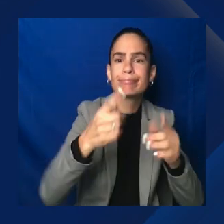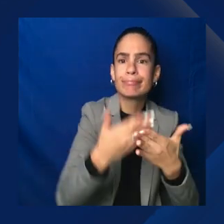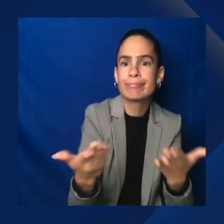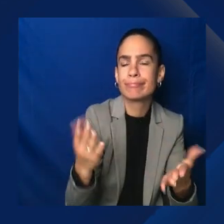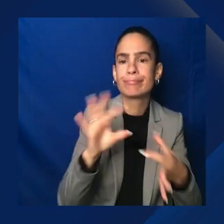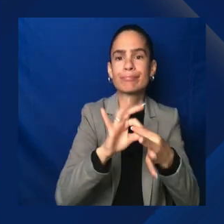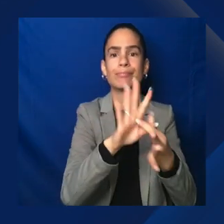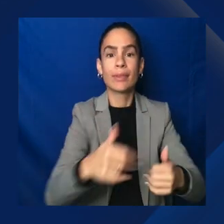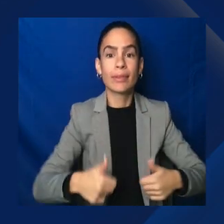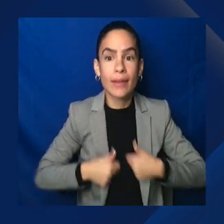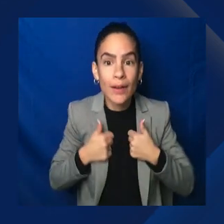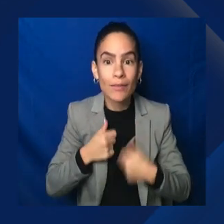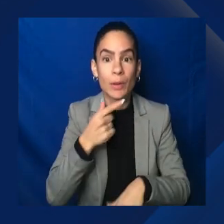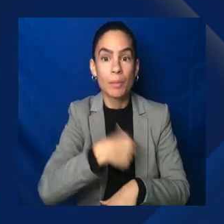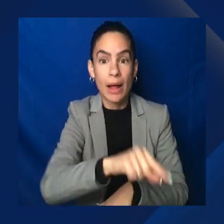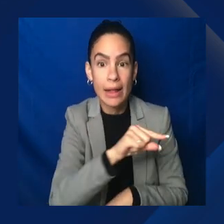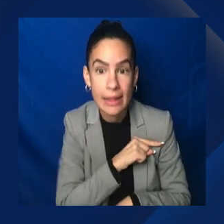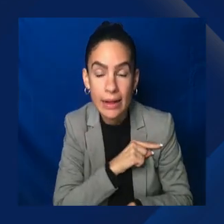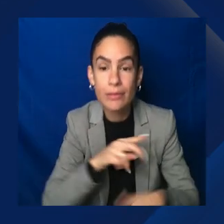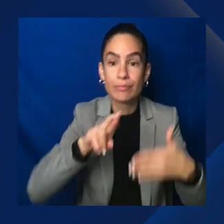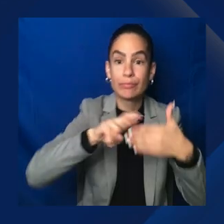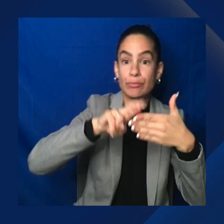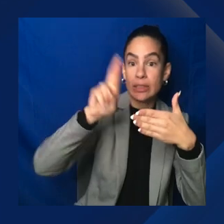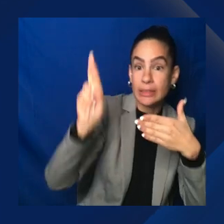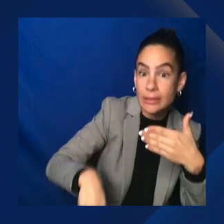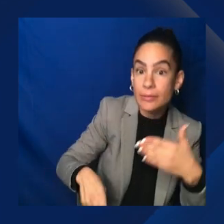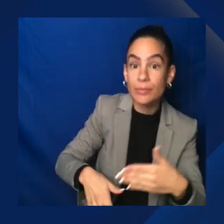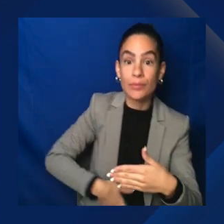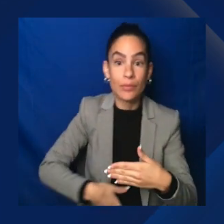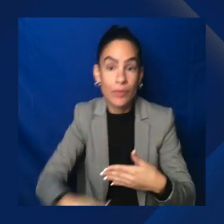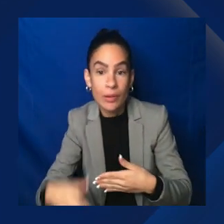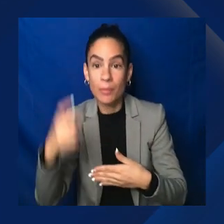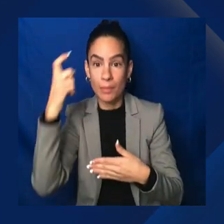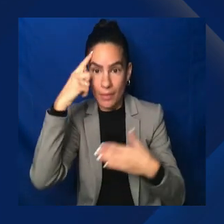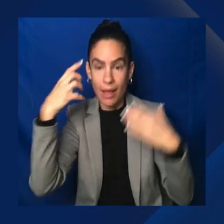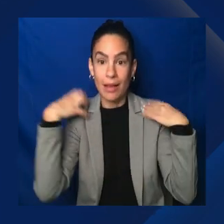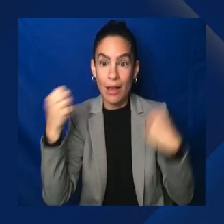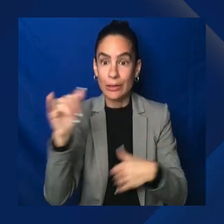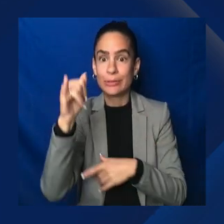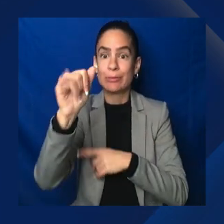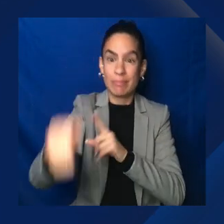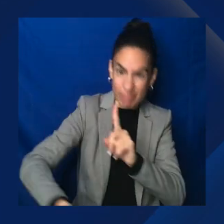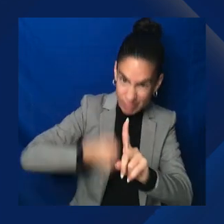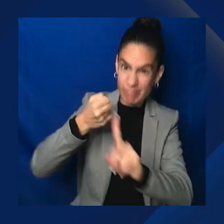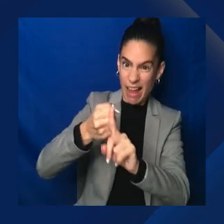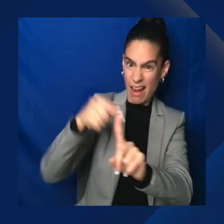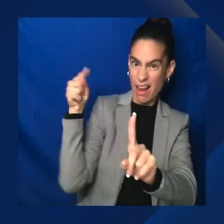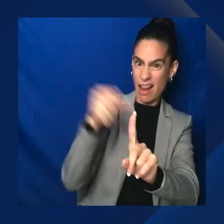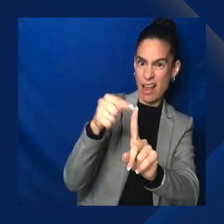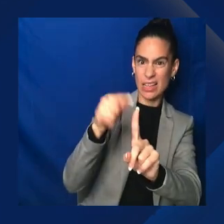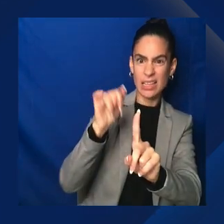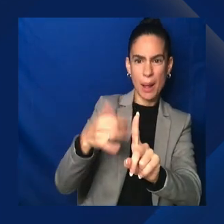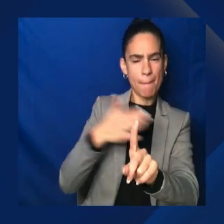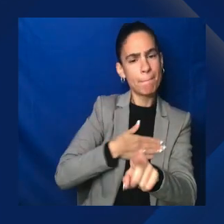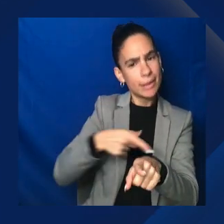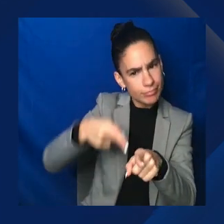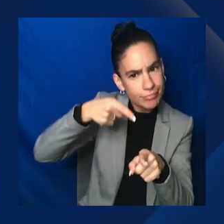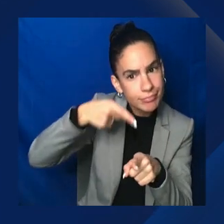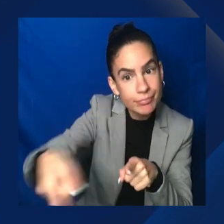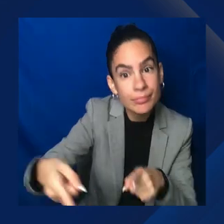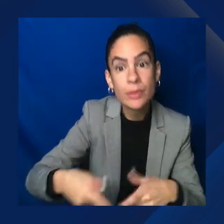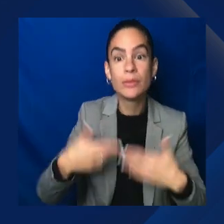maternal mental health, which is my area of expertise, and that's what I'd like to speak to you about now.